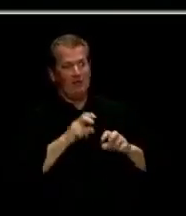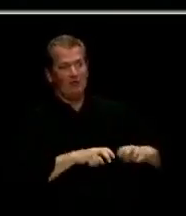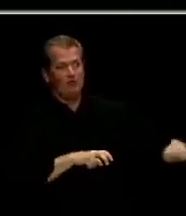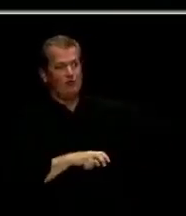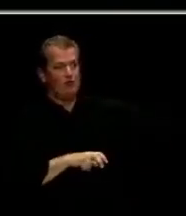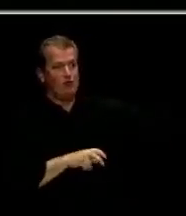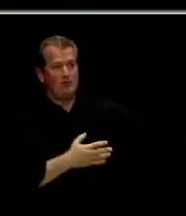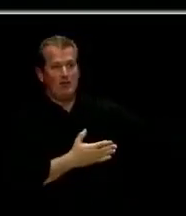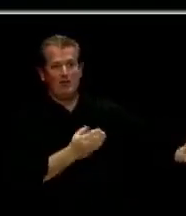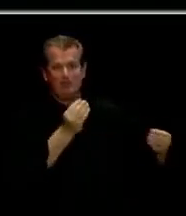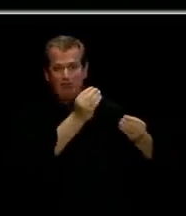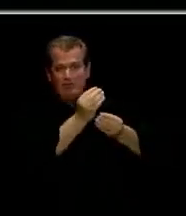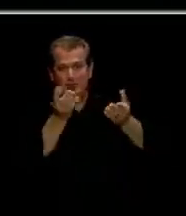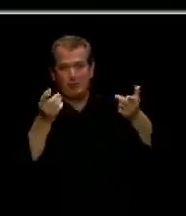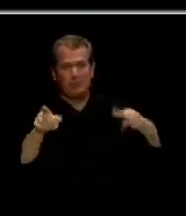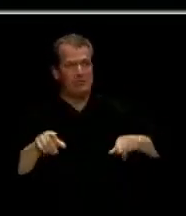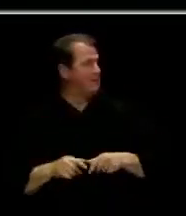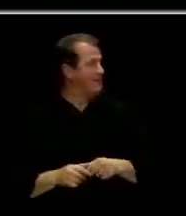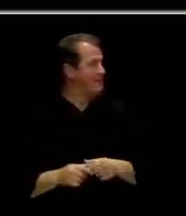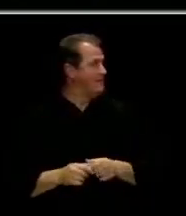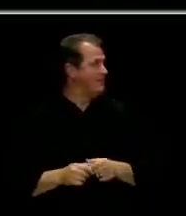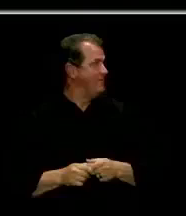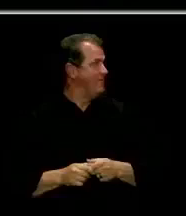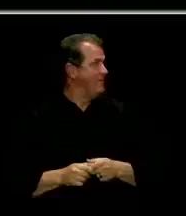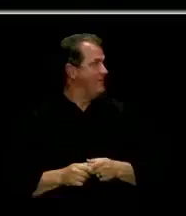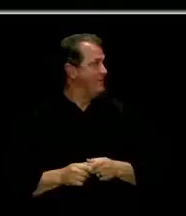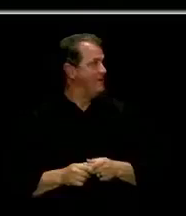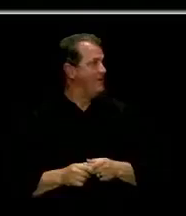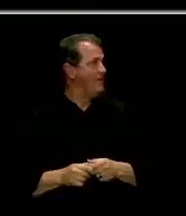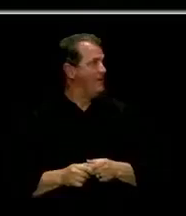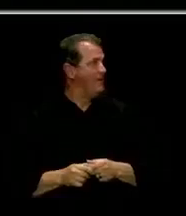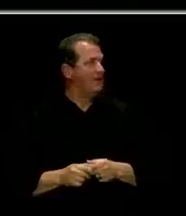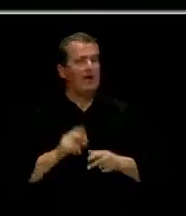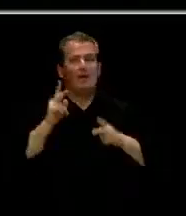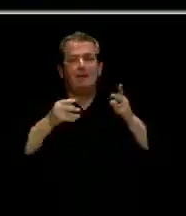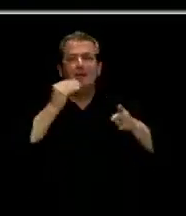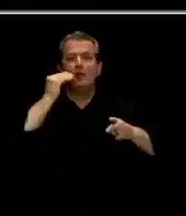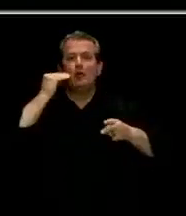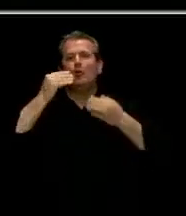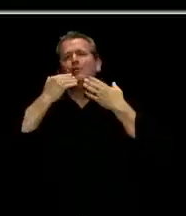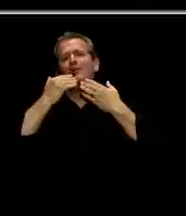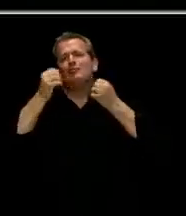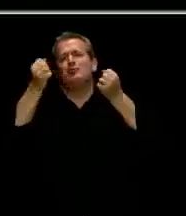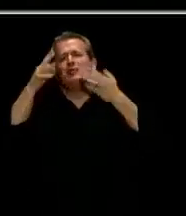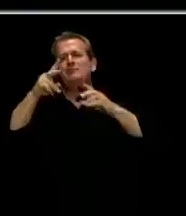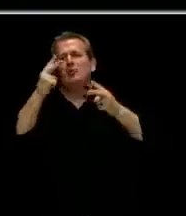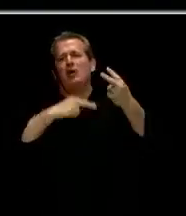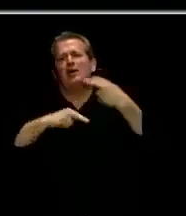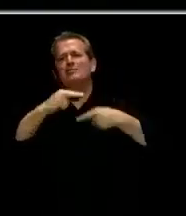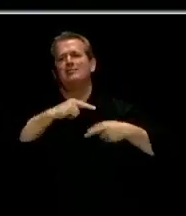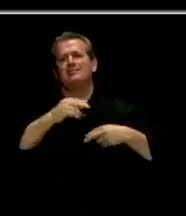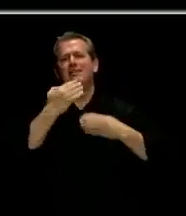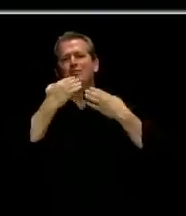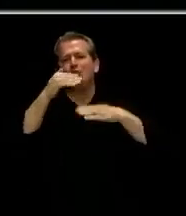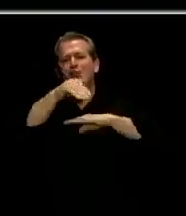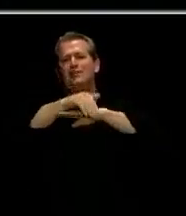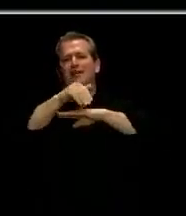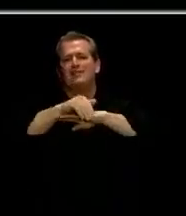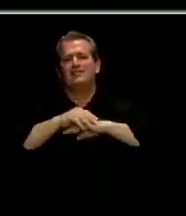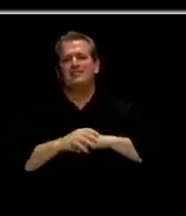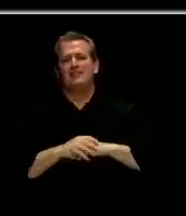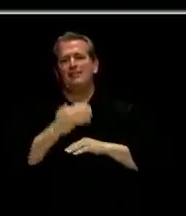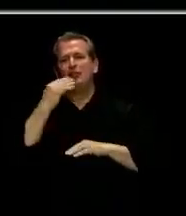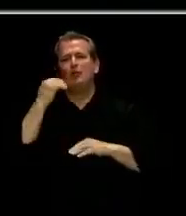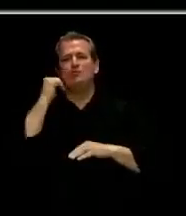their information tonight. And the people at home, thank you for watching and have a fantastic